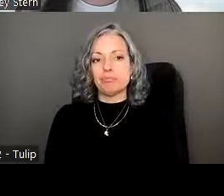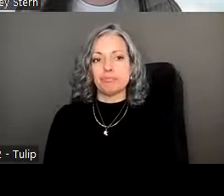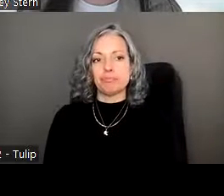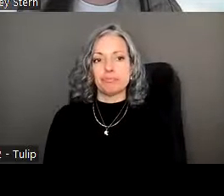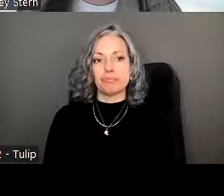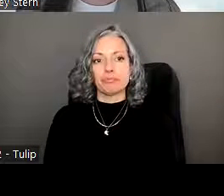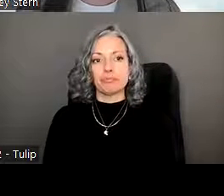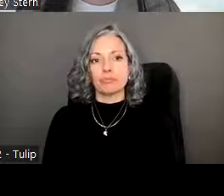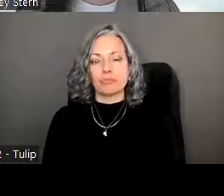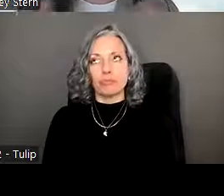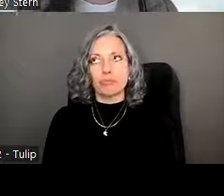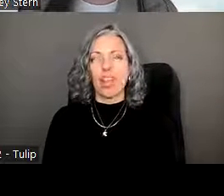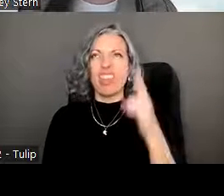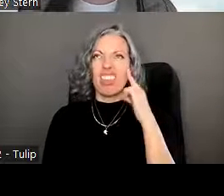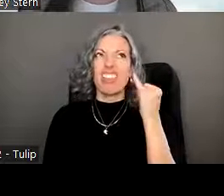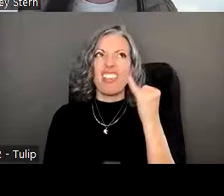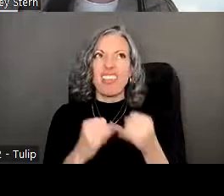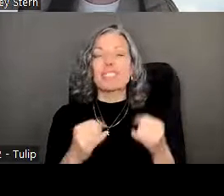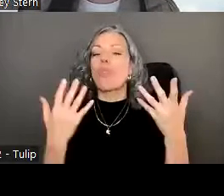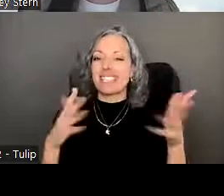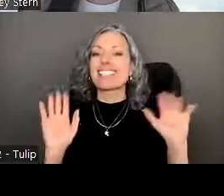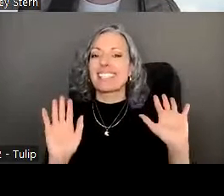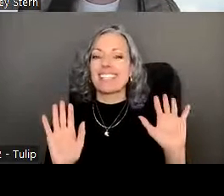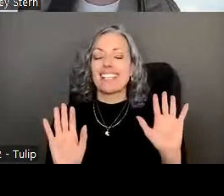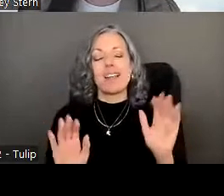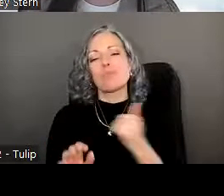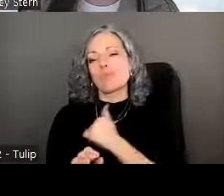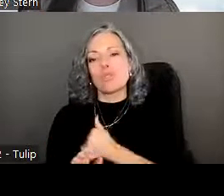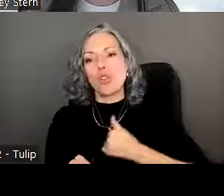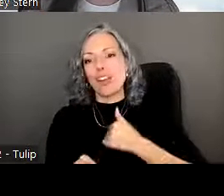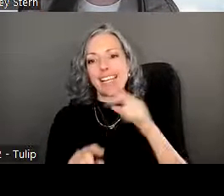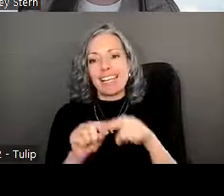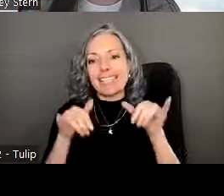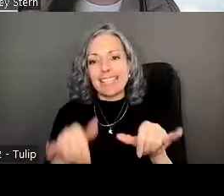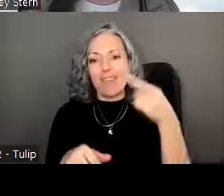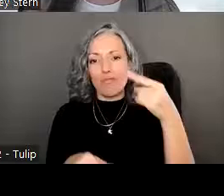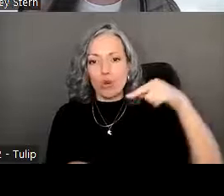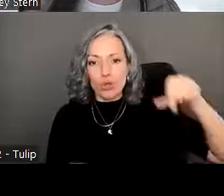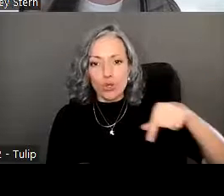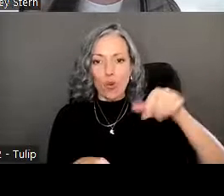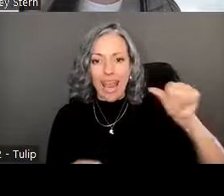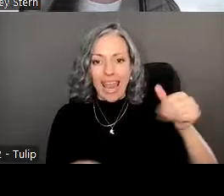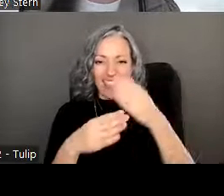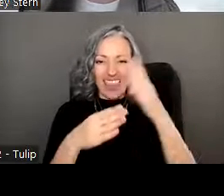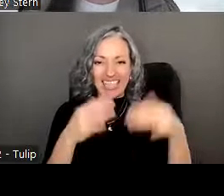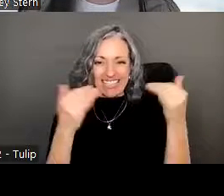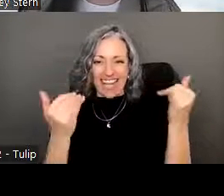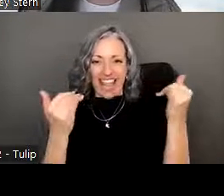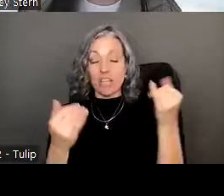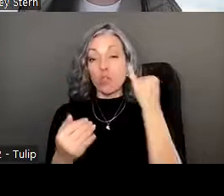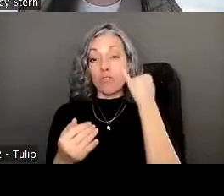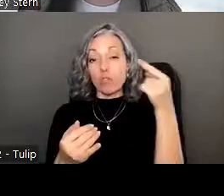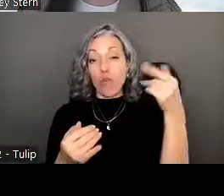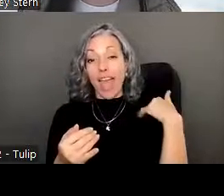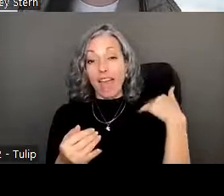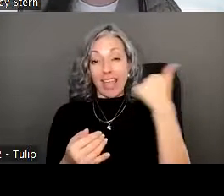I think I have one last slide. So thank you all for your time. Unfortunately, I won't be able to stay for the Q&A session at the end of today's meeting. So if you have any questions, please